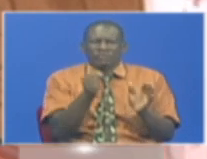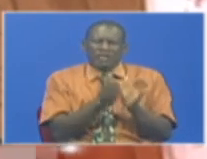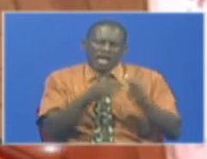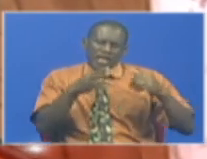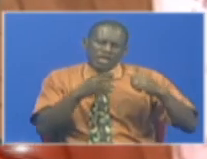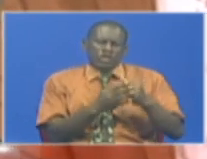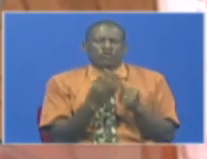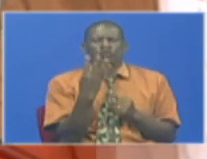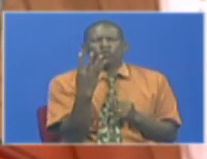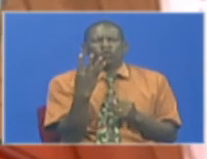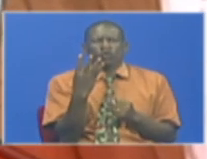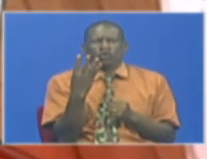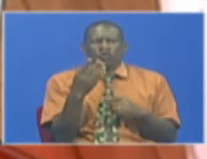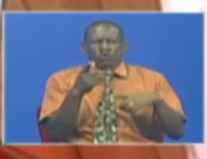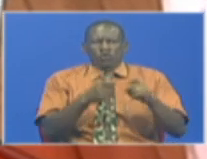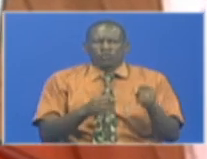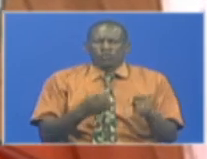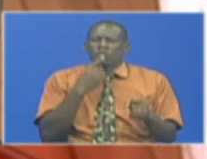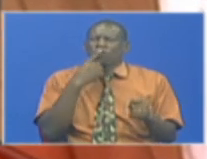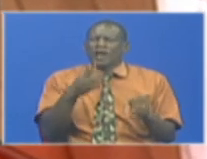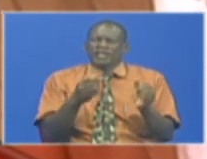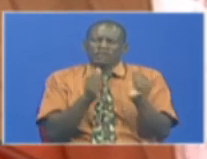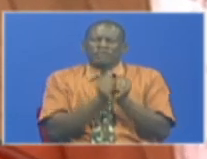3,594 from